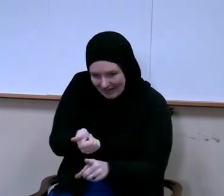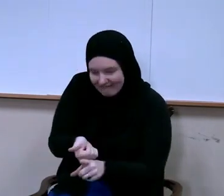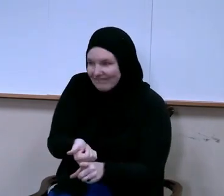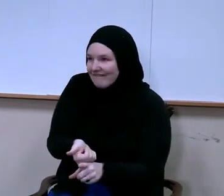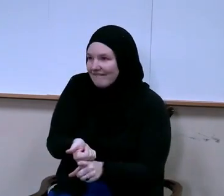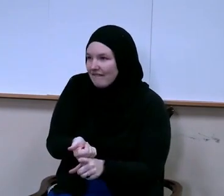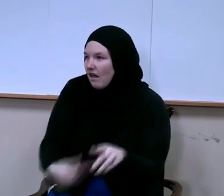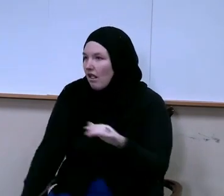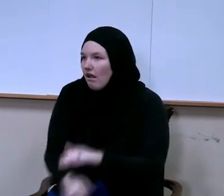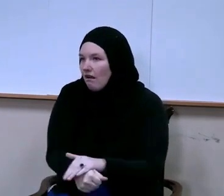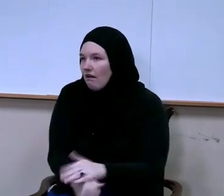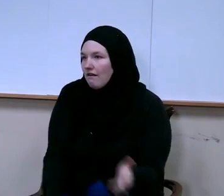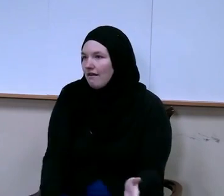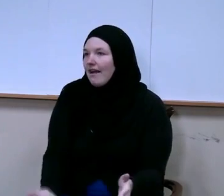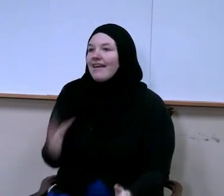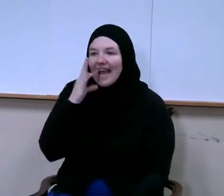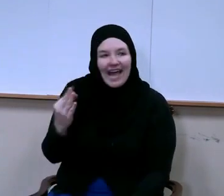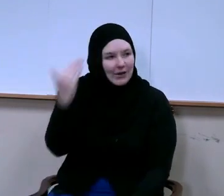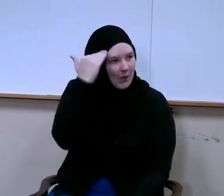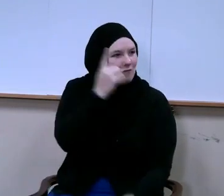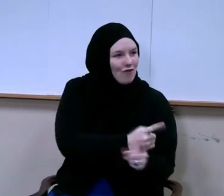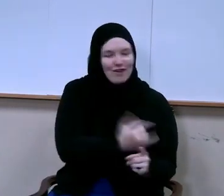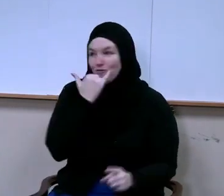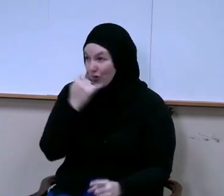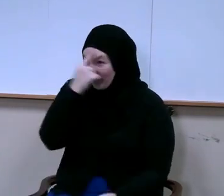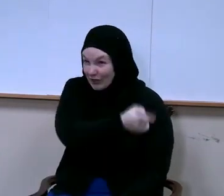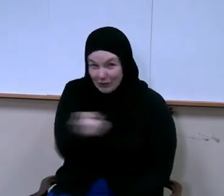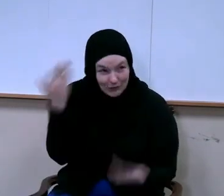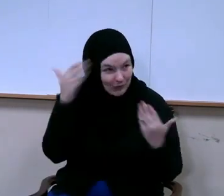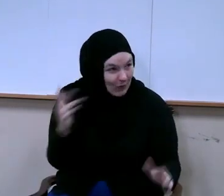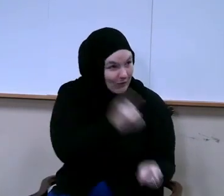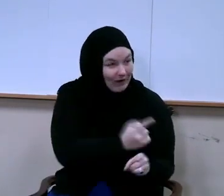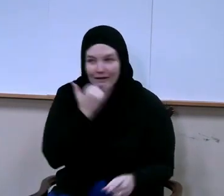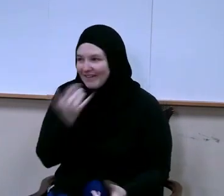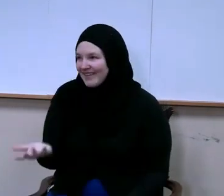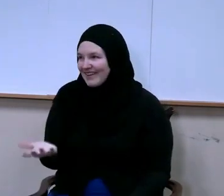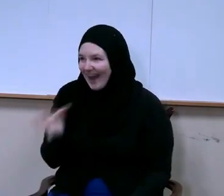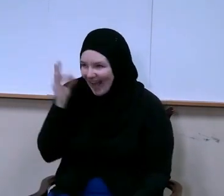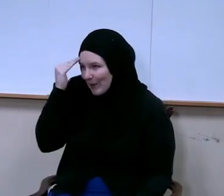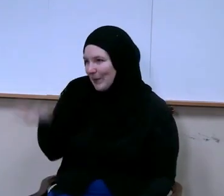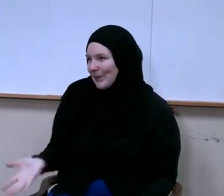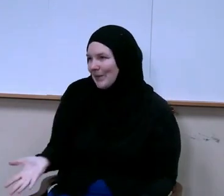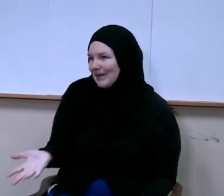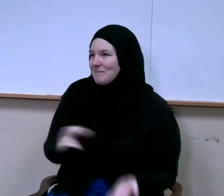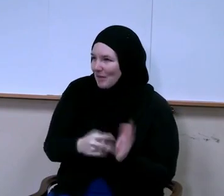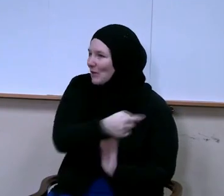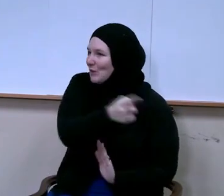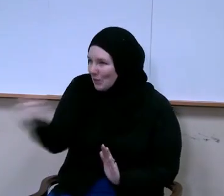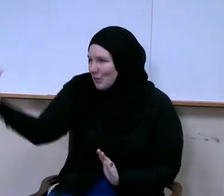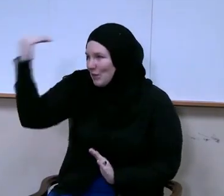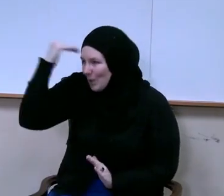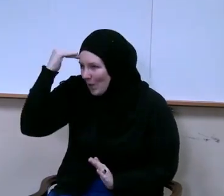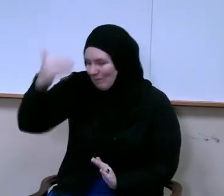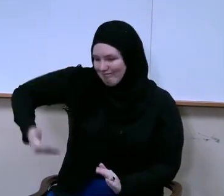your heart of hearts what is right and what is wrong. This is what is called fitrah. Fitrah. It is